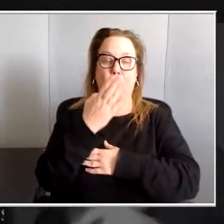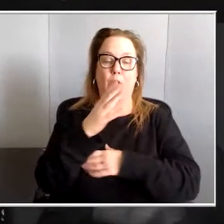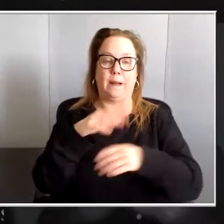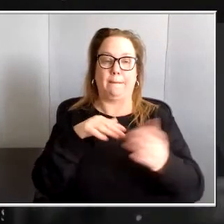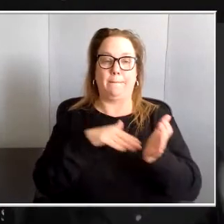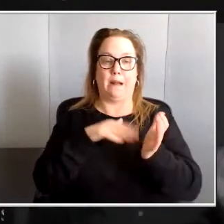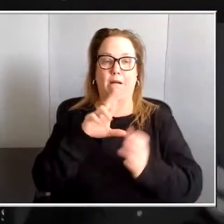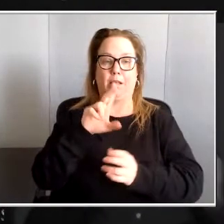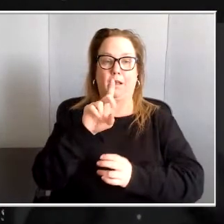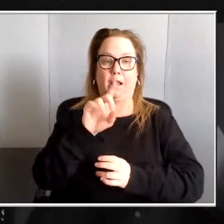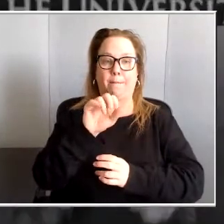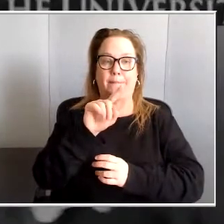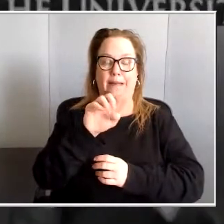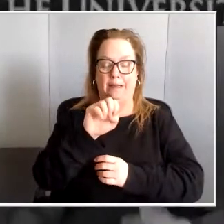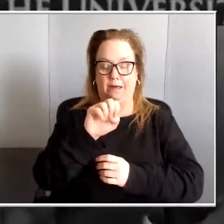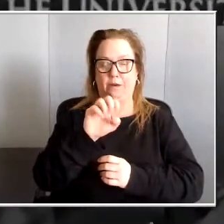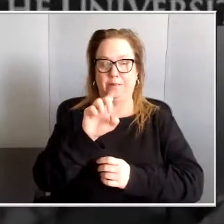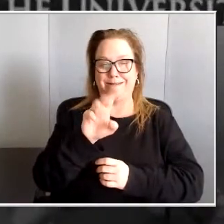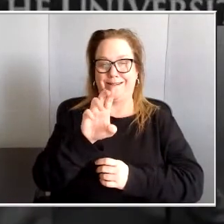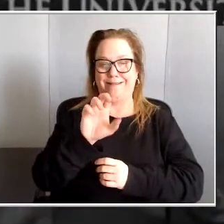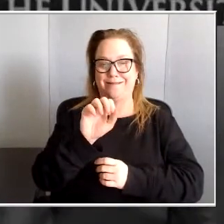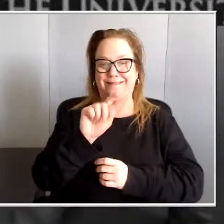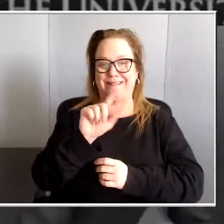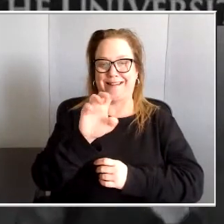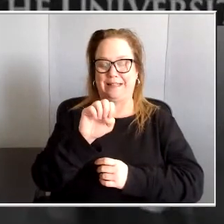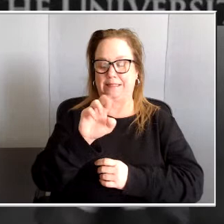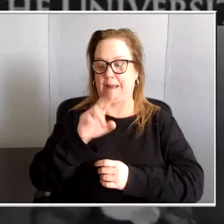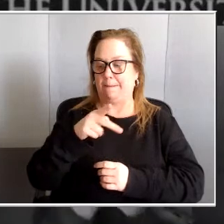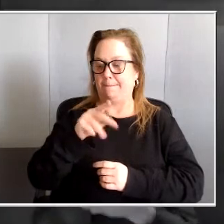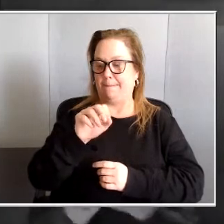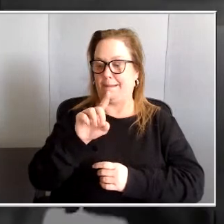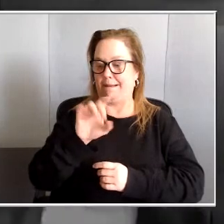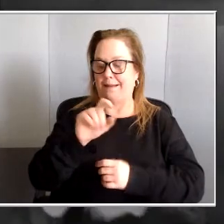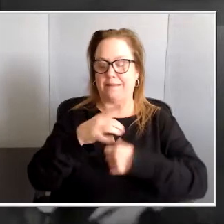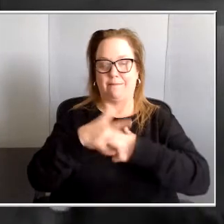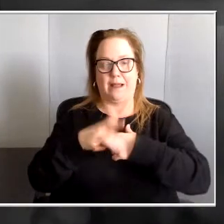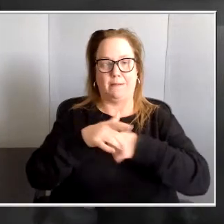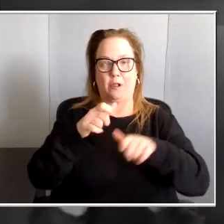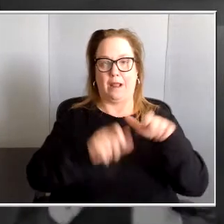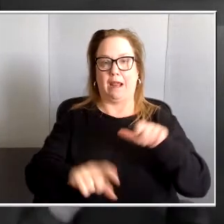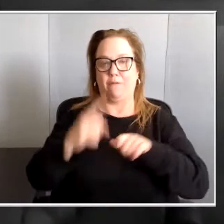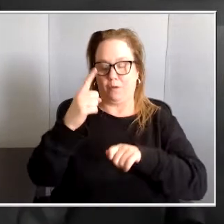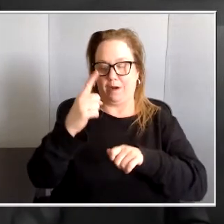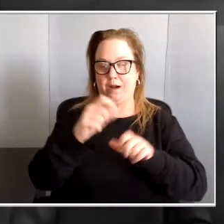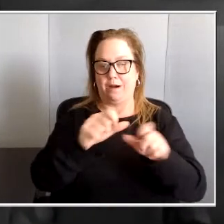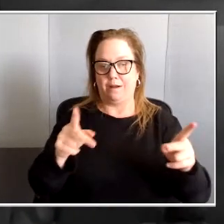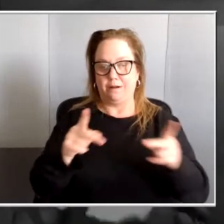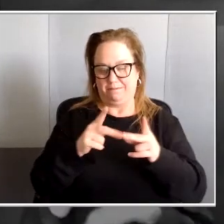Mics with Dr. Stites podcasts. Now everywhere podcasts are available.